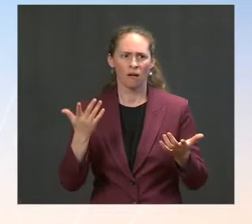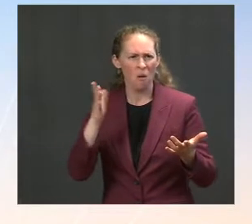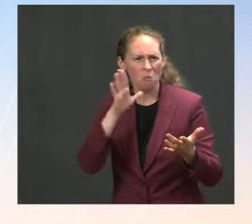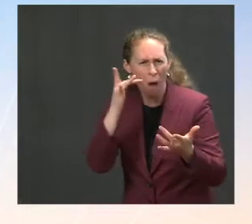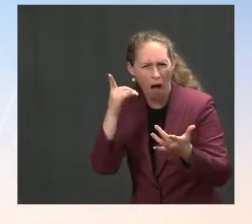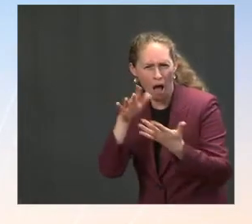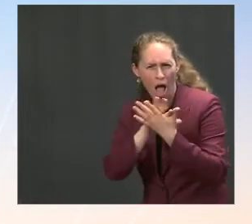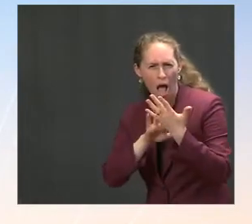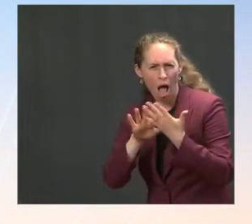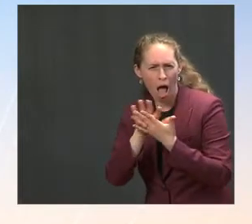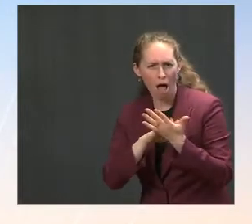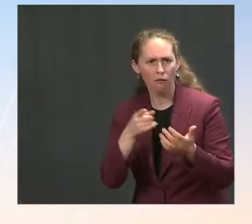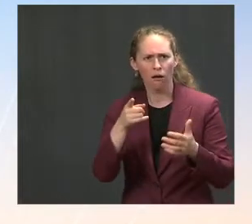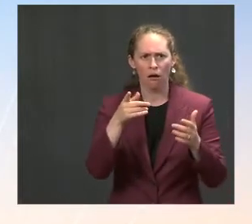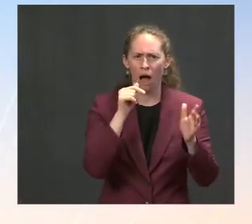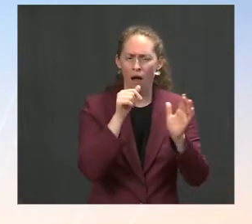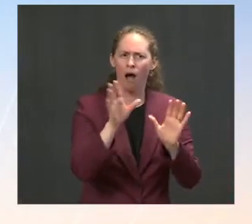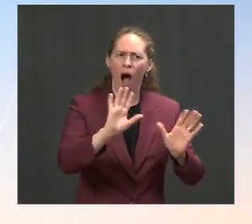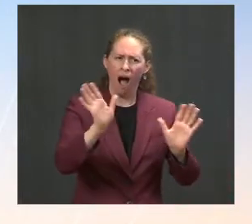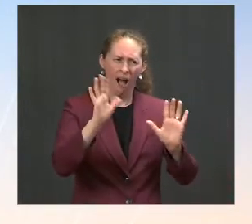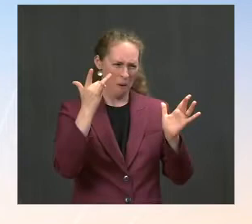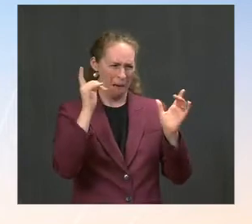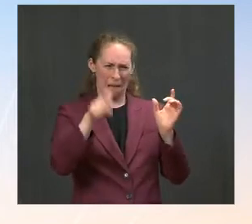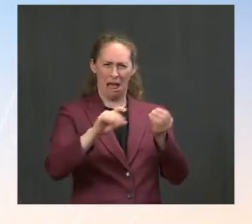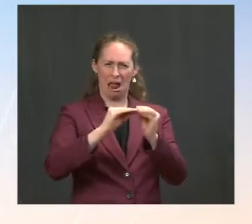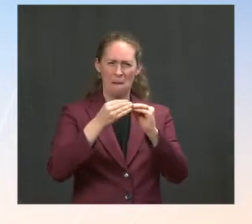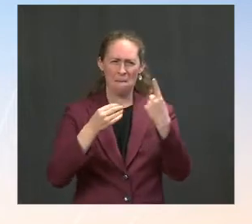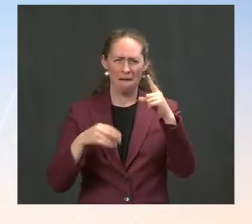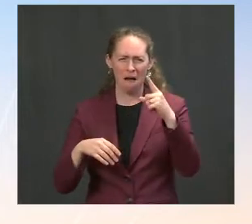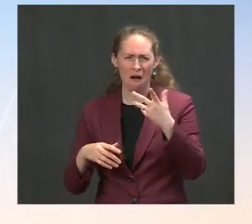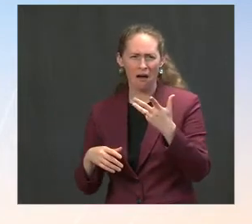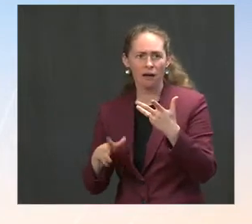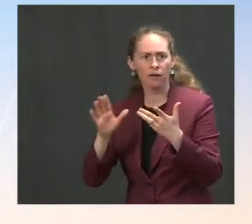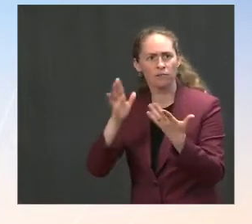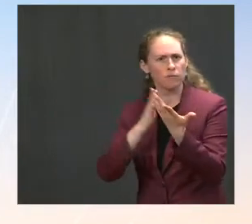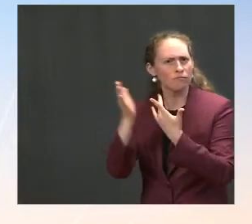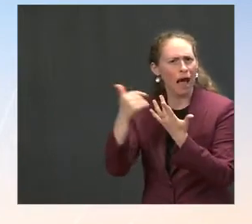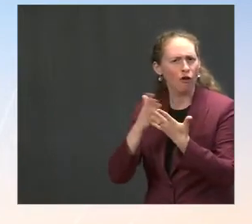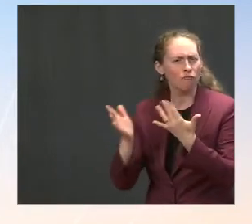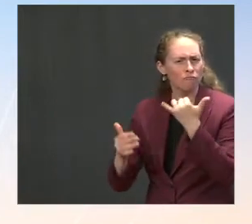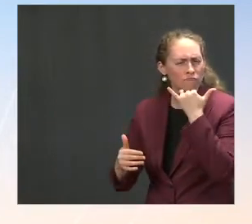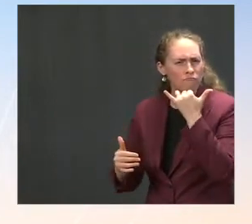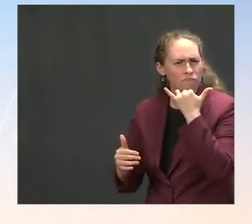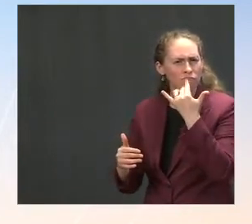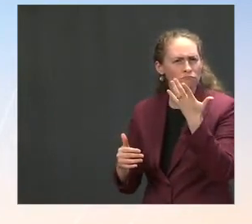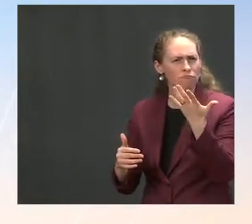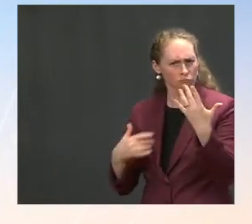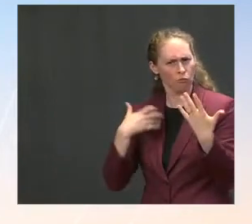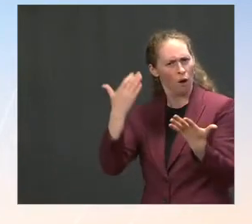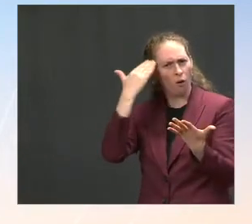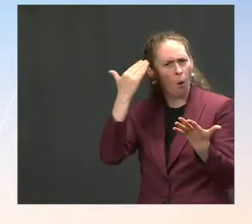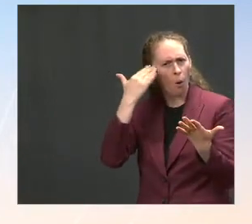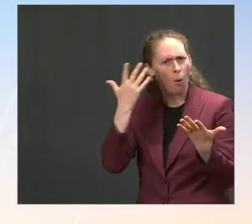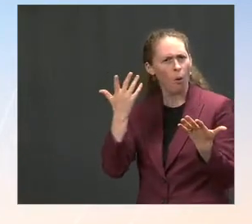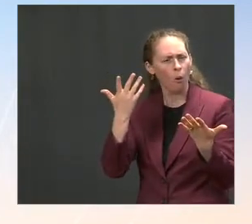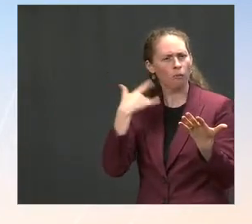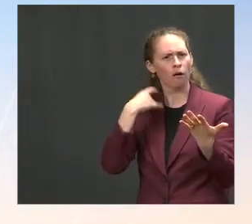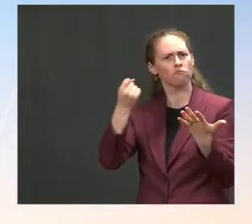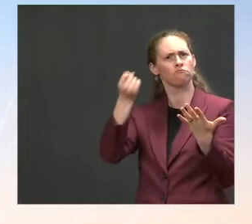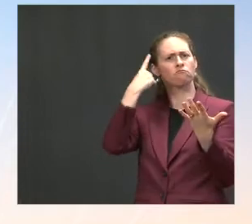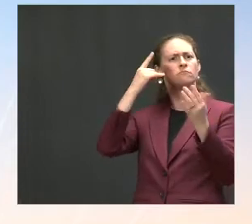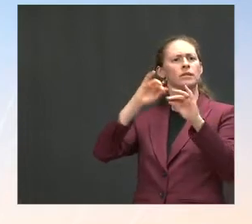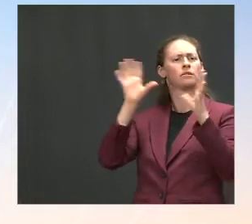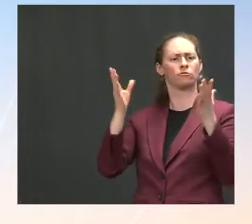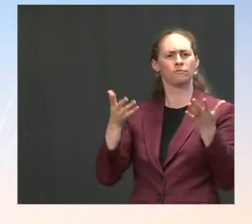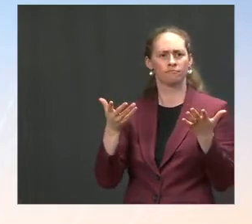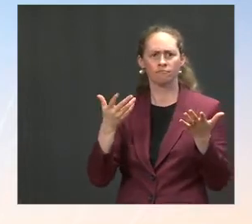why do you need to have that information? In case of transparency, the interest of the public, having a better understanding of how breakthrough cases work